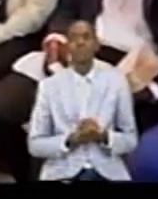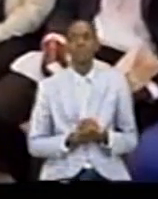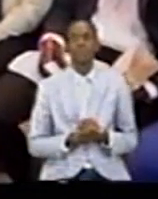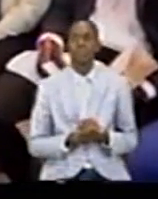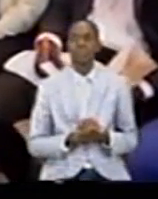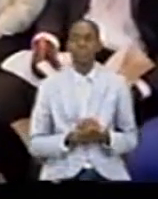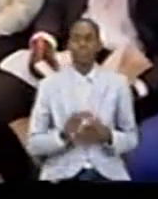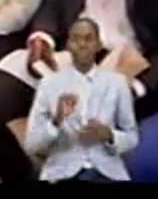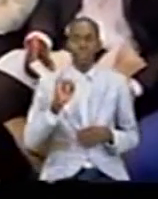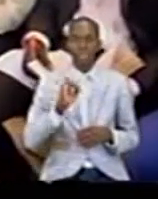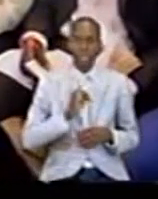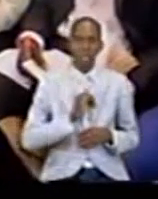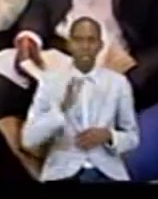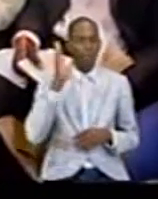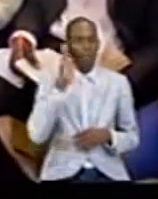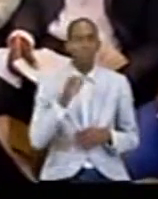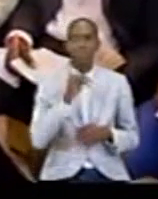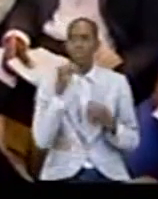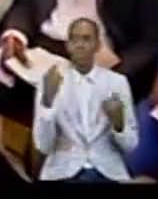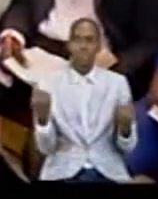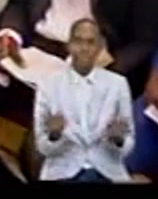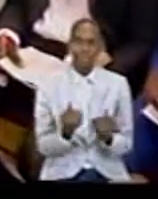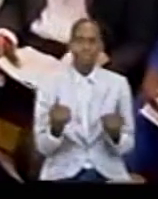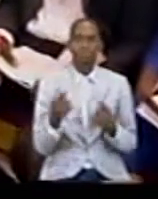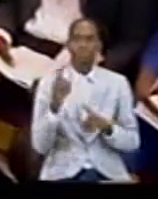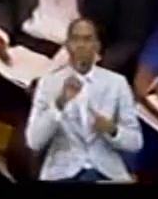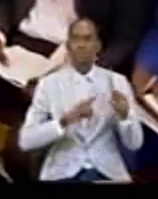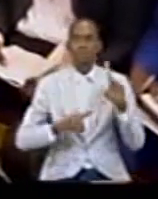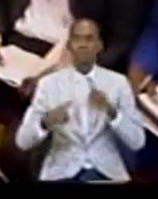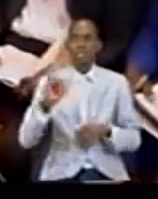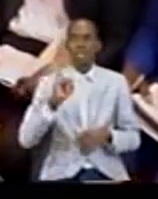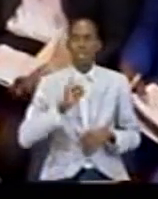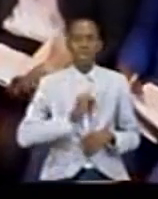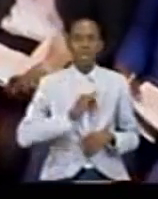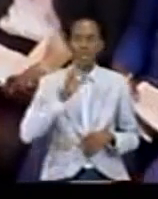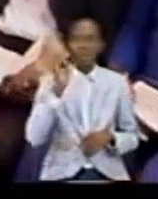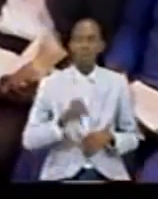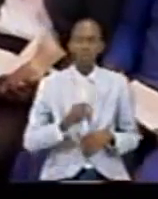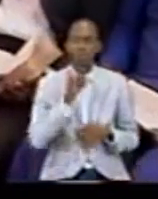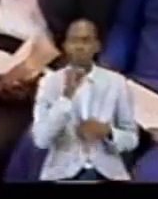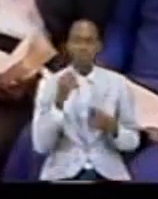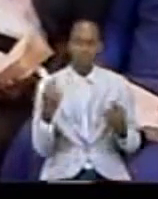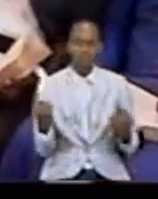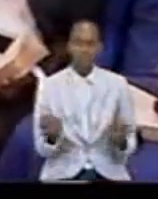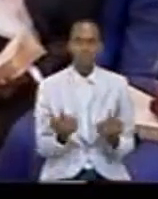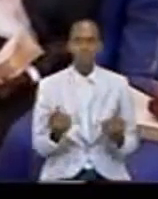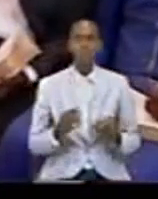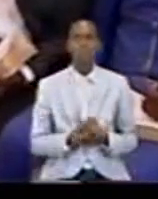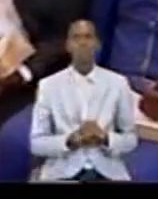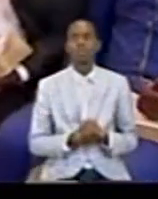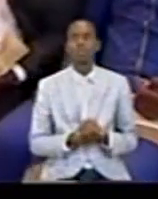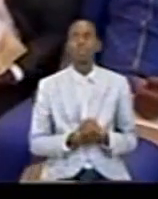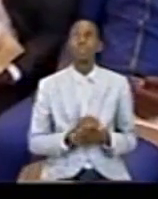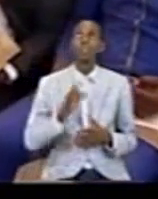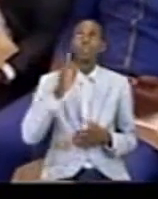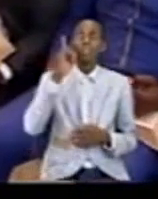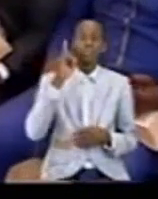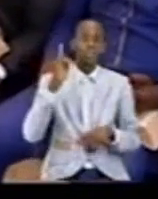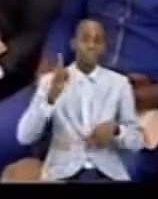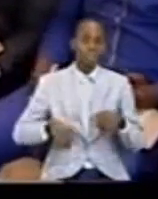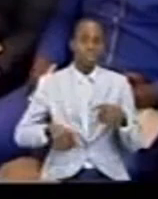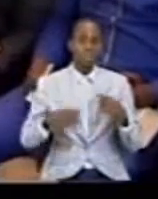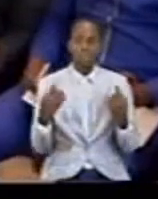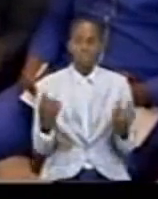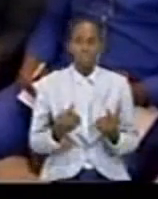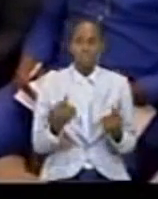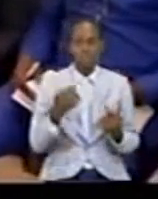I will not sin. I must not sin. He cannot sin because